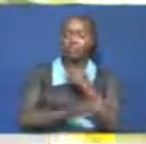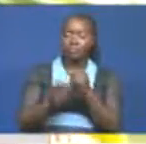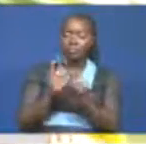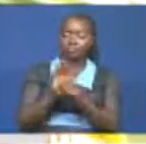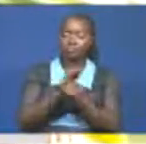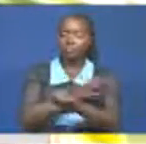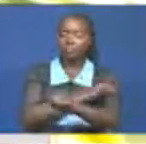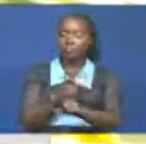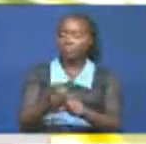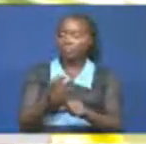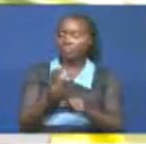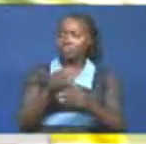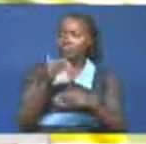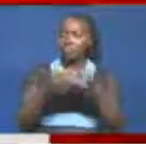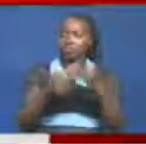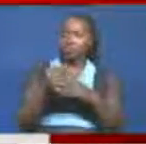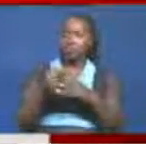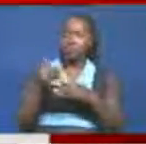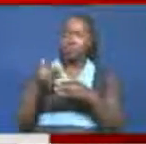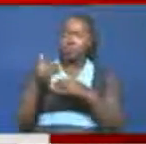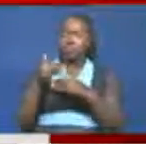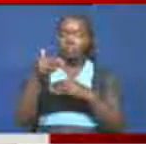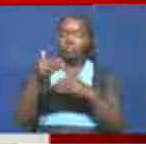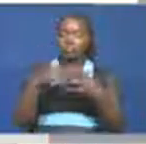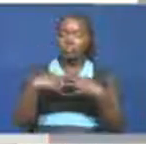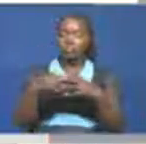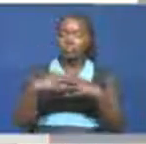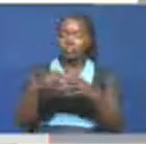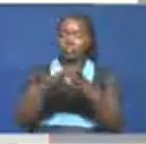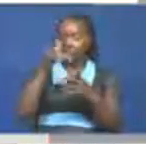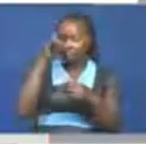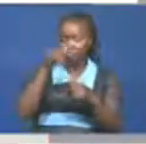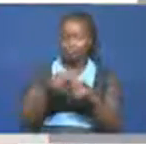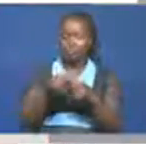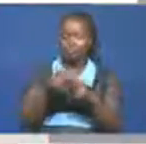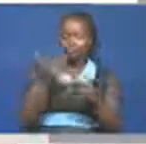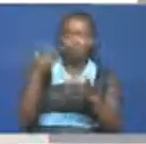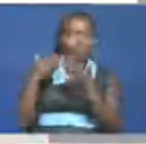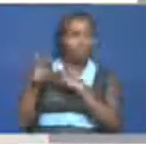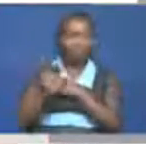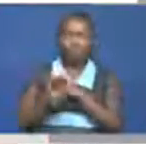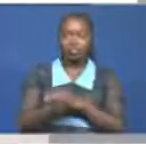building. They're very advanced in their manufacturing, remember, because of their history.